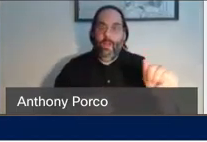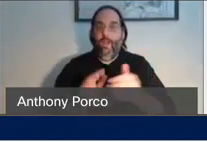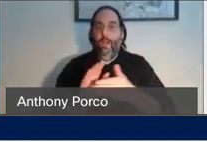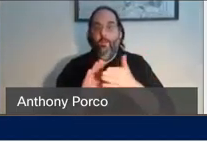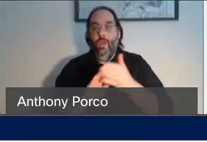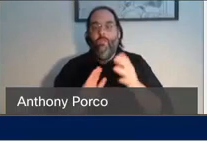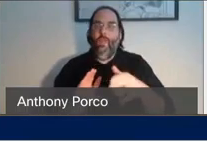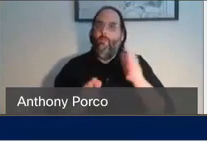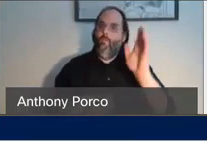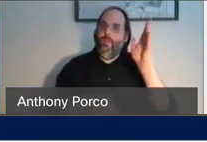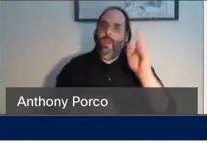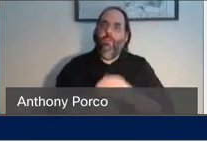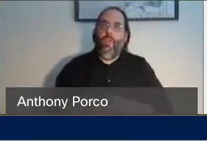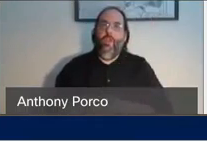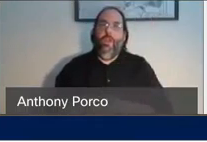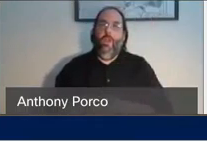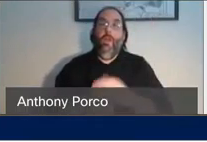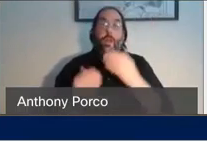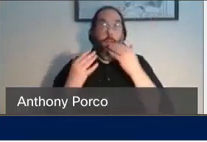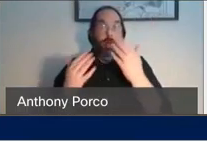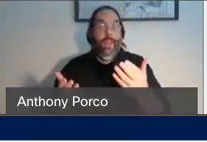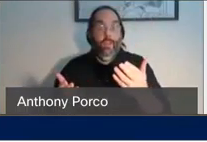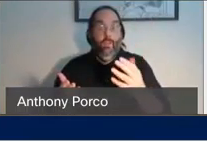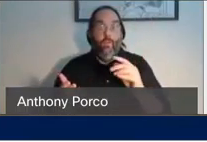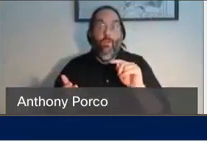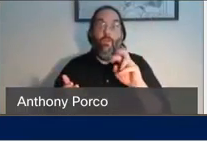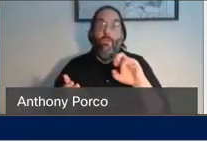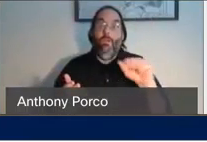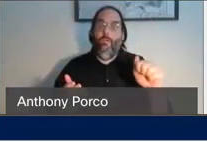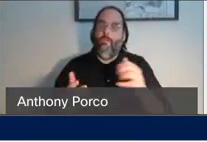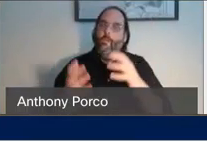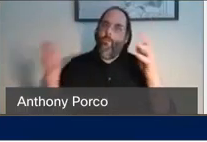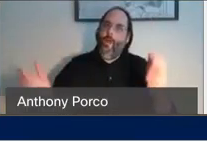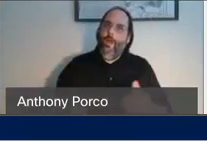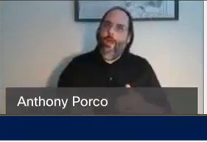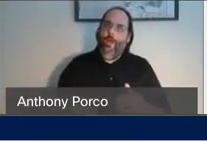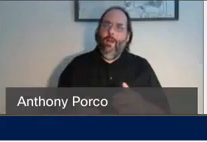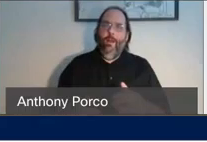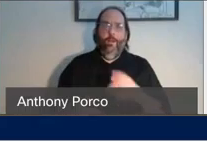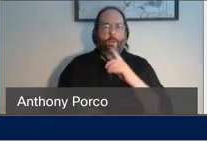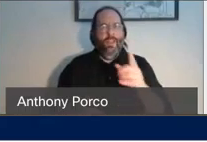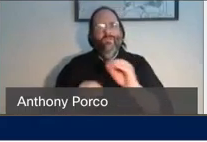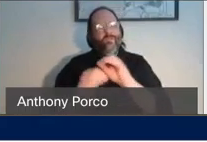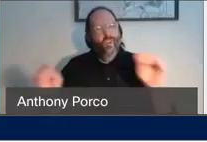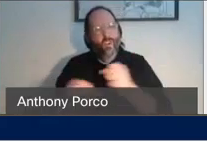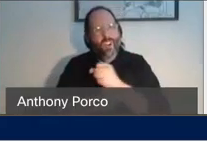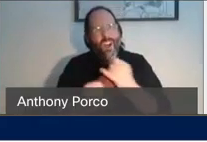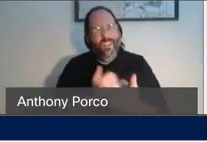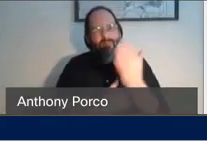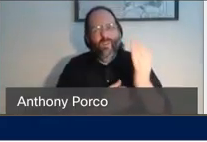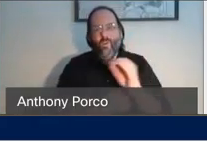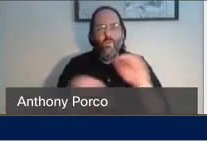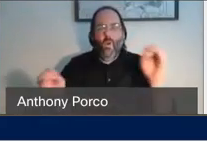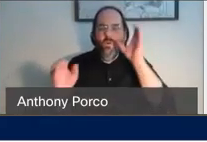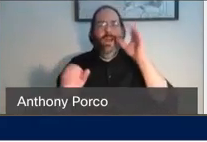that presentation. And thank you, Teresa, so much. I haven't had a drop of coffee this morning or caffeine, so I